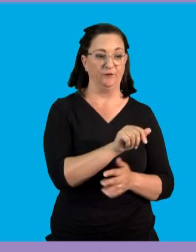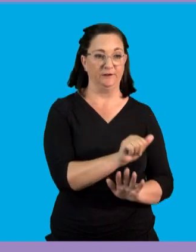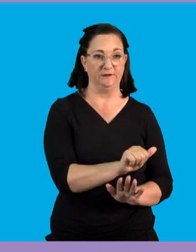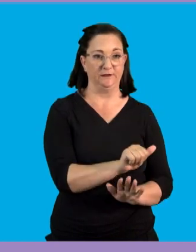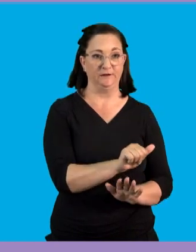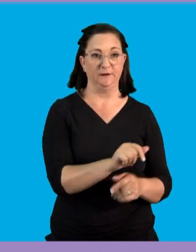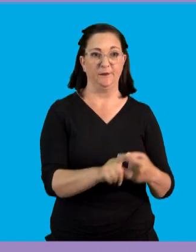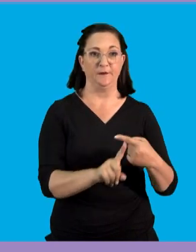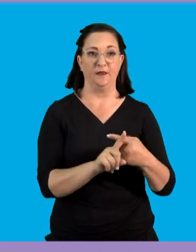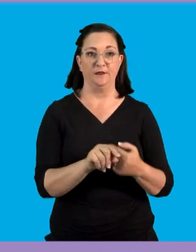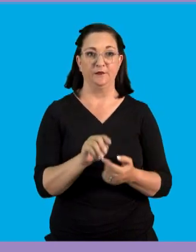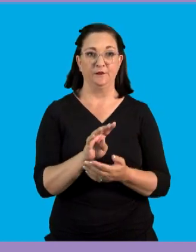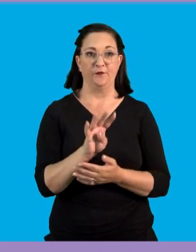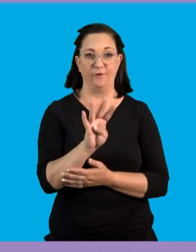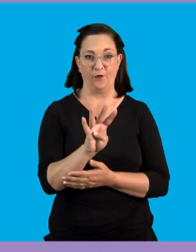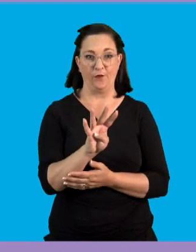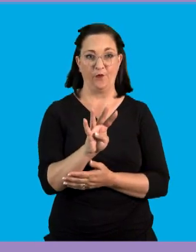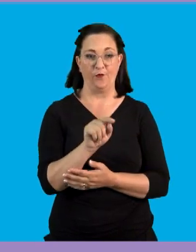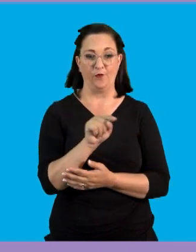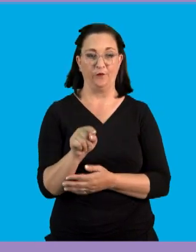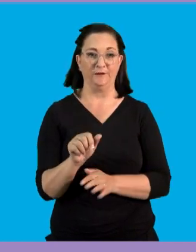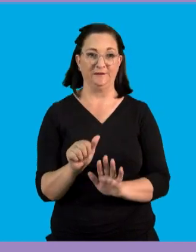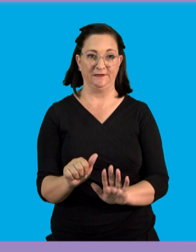15/6, and we are adding